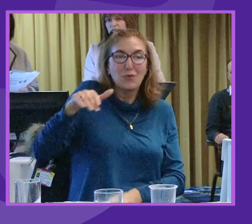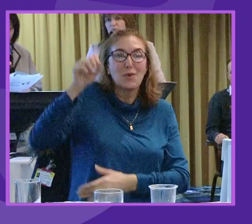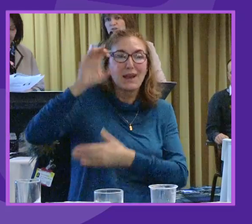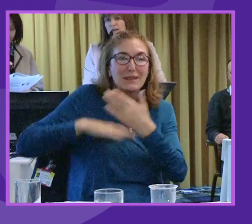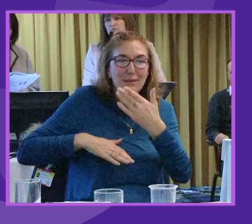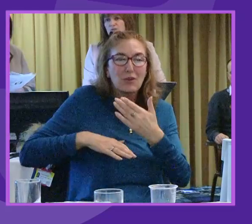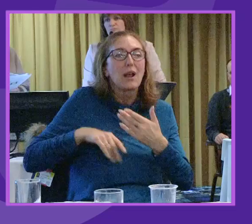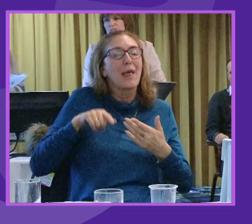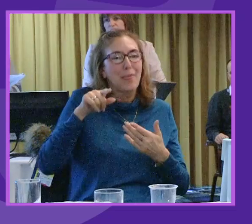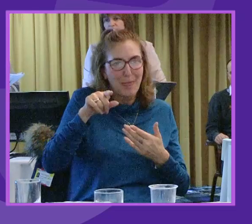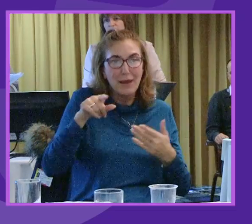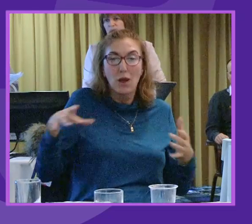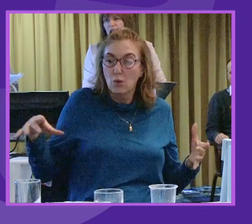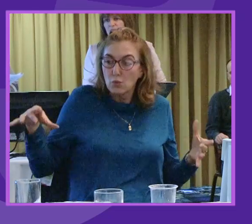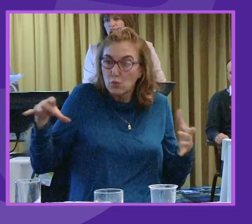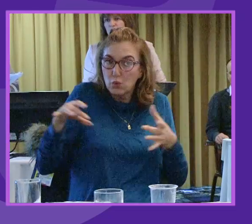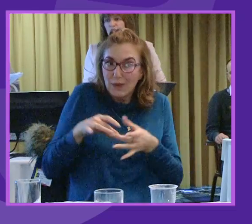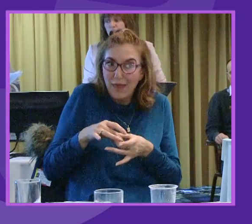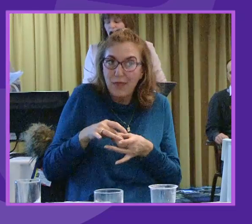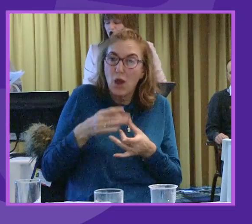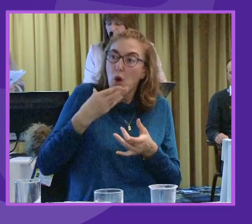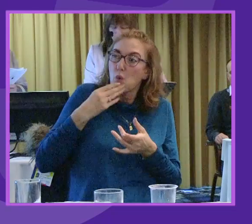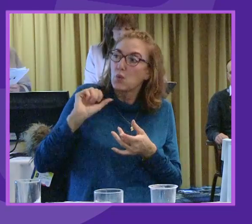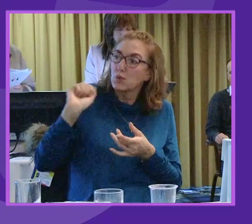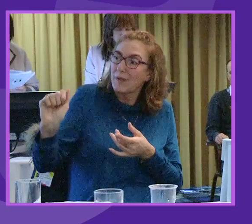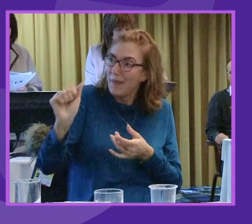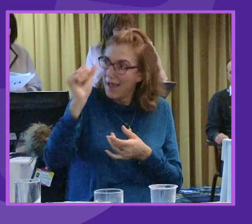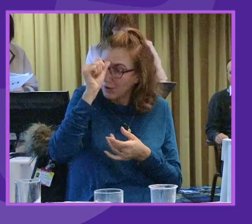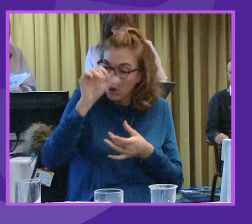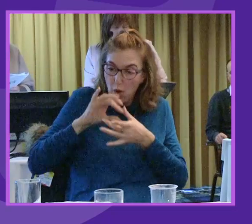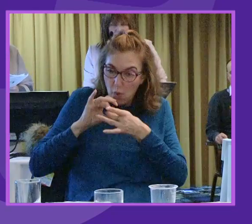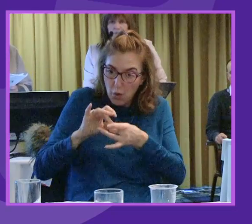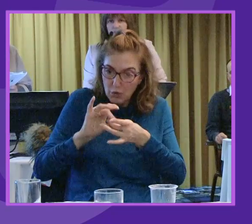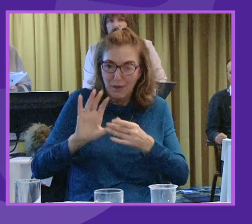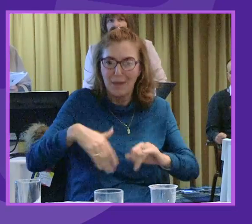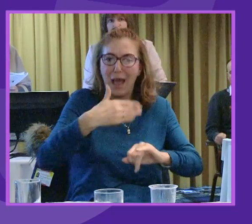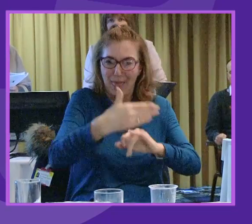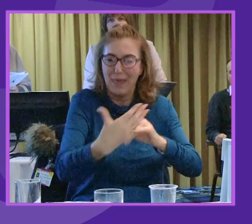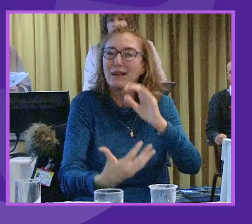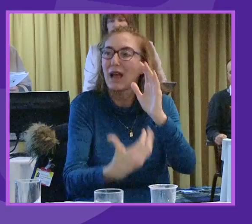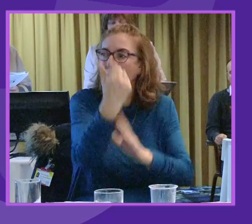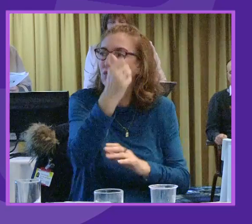peer support has been shown to really improve outcomes in terms of people's recovery.